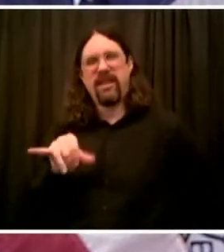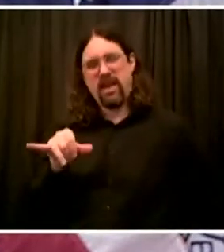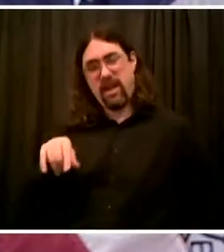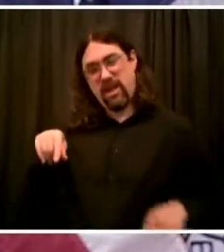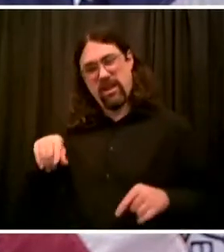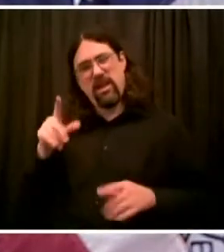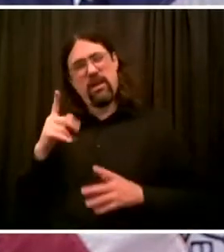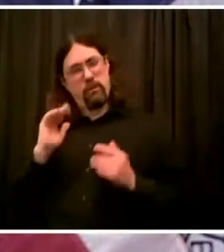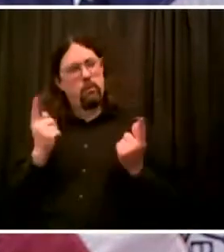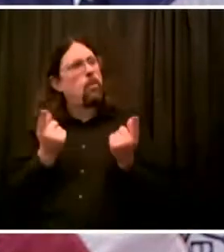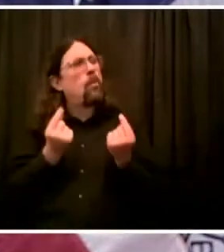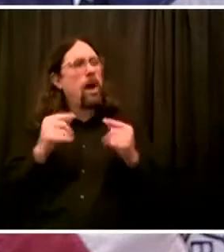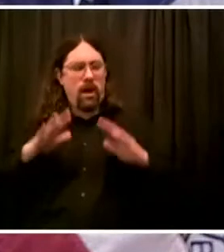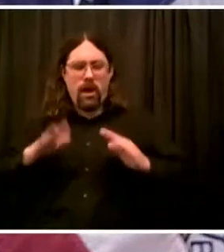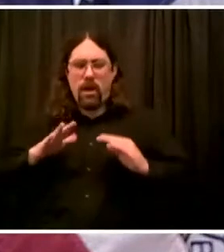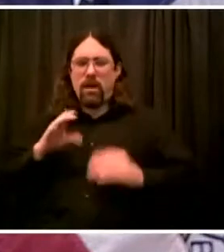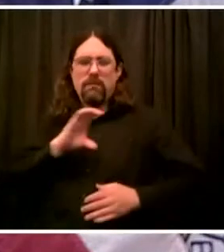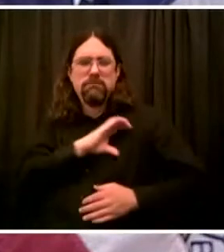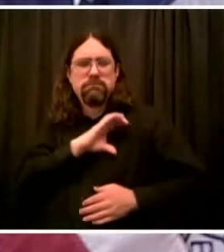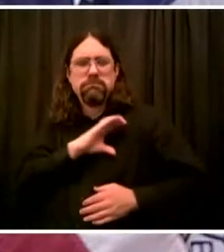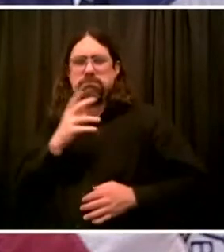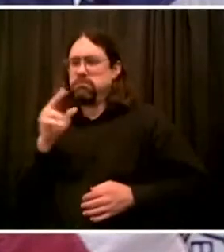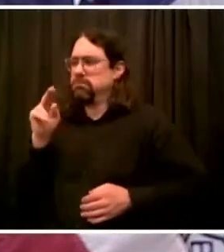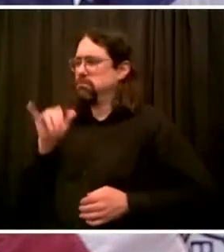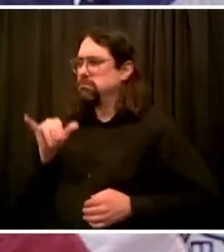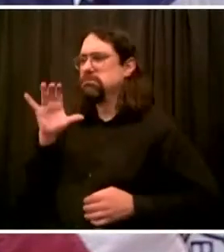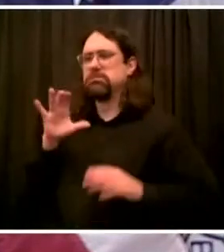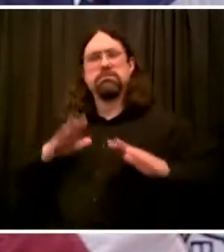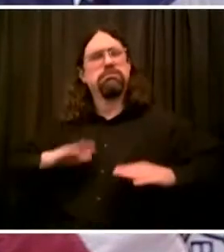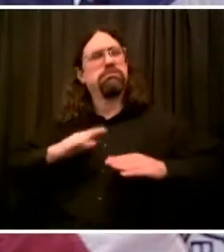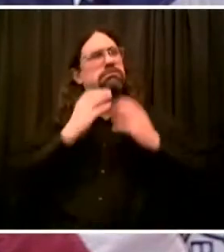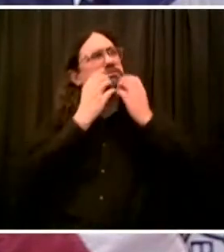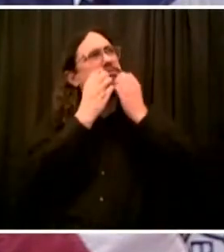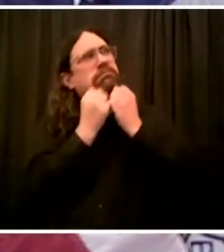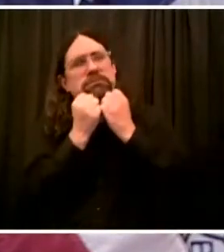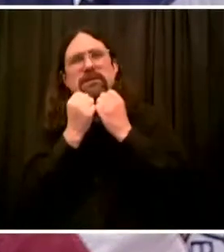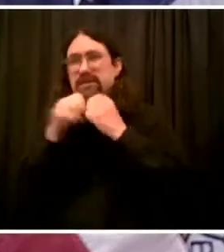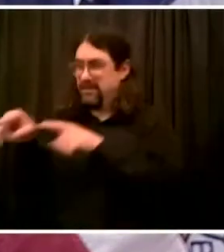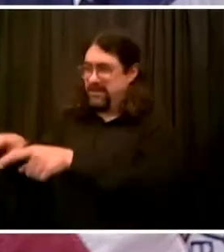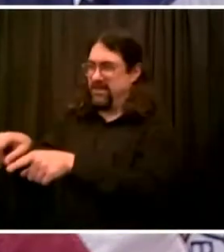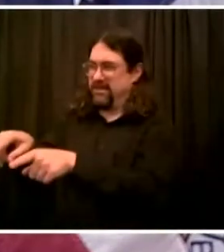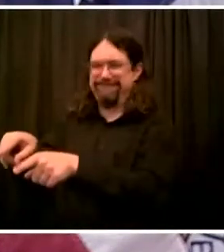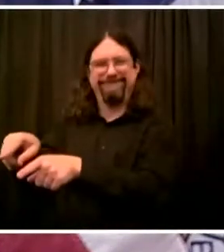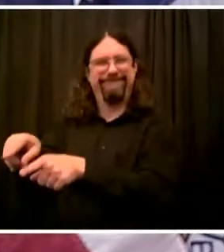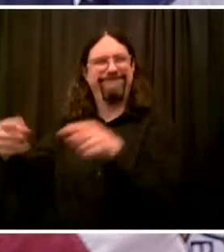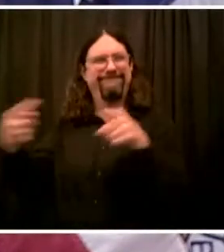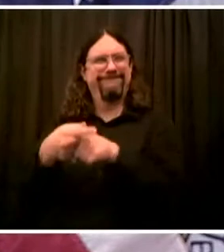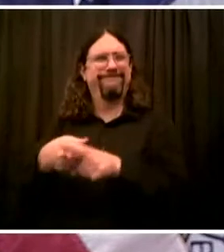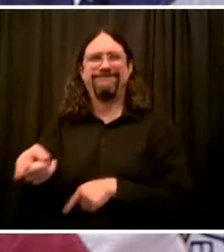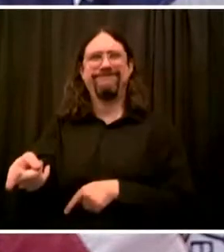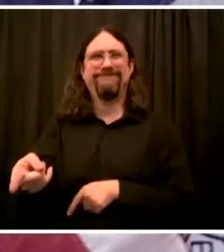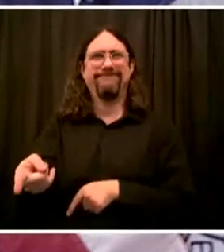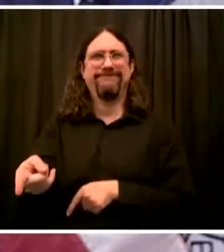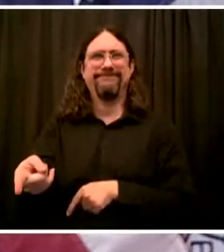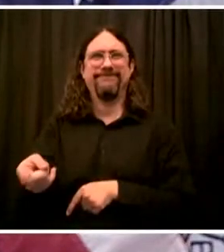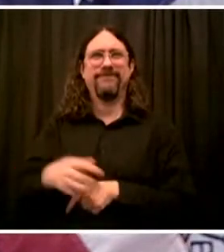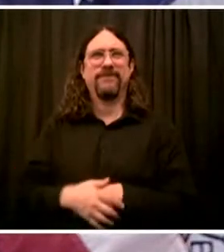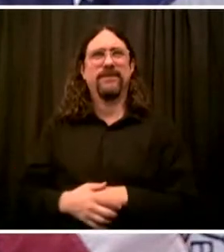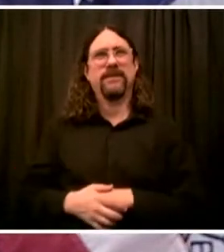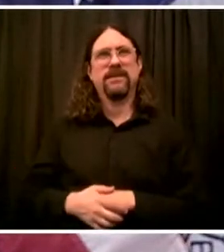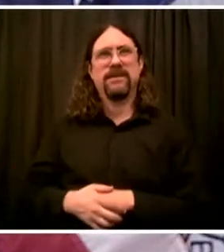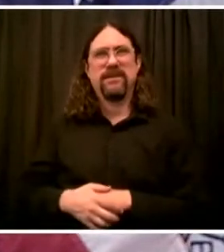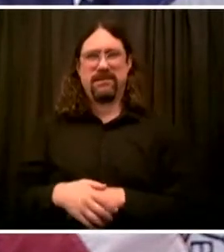involved. No New Yorkers want to see something like that. For us, it is painful because it means something is still not working the way we need it to.